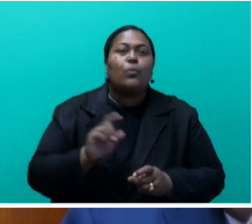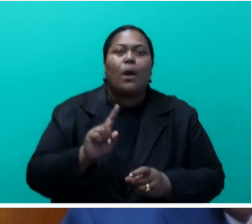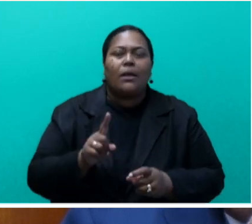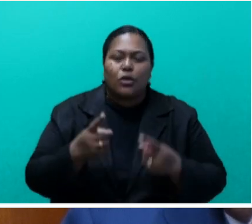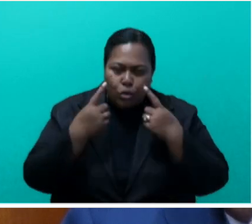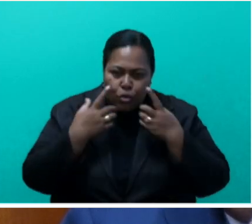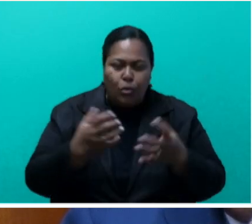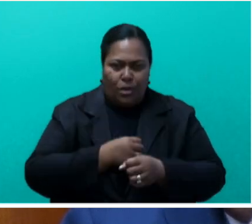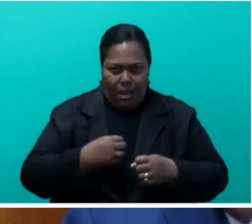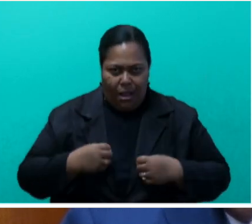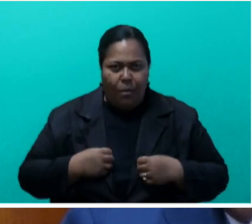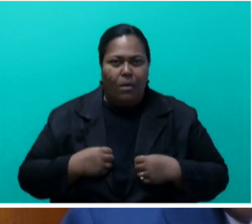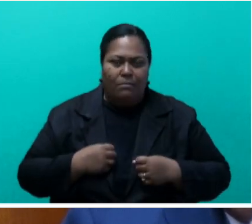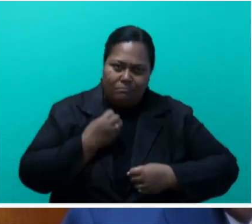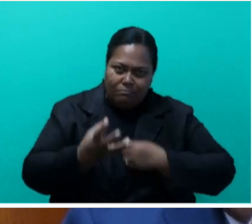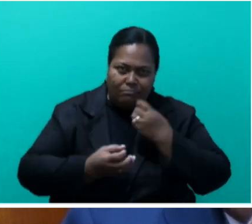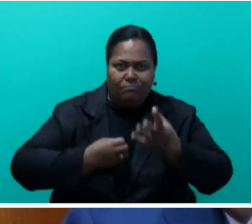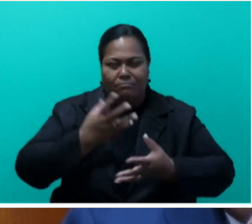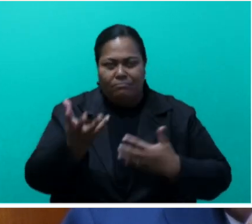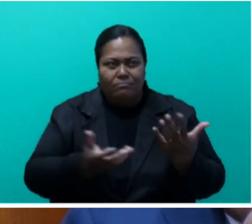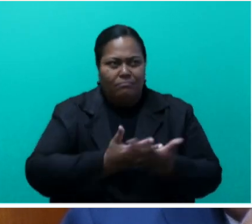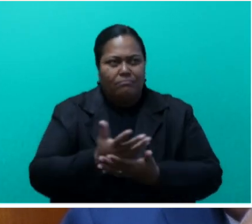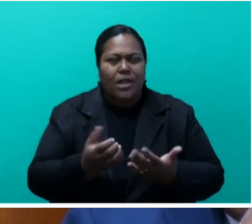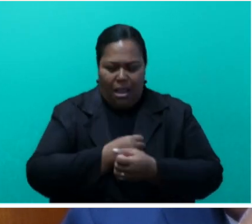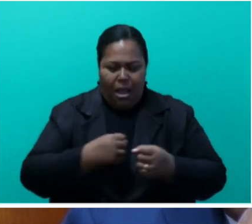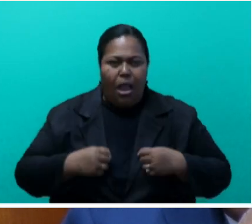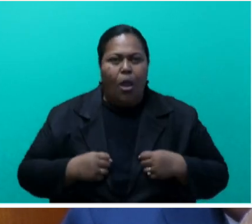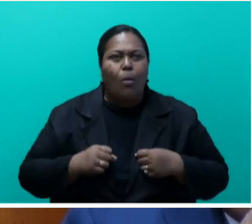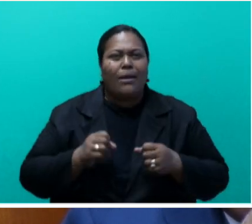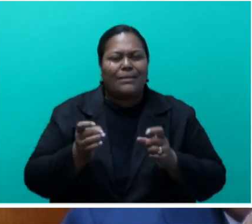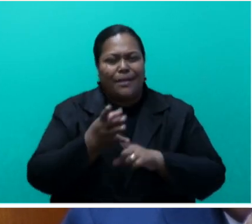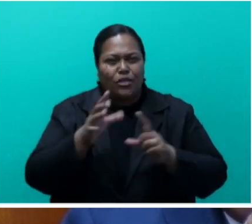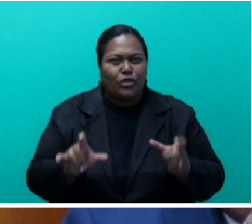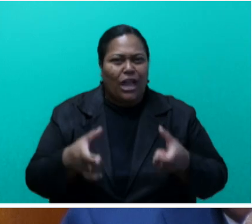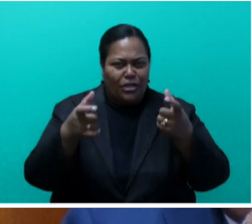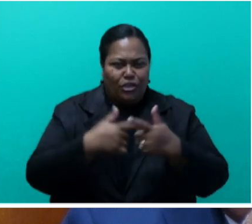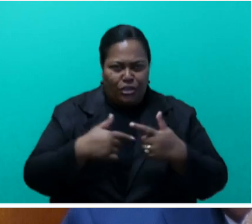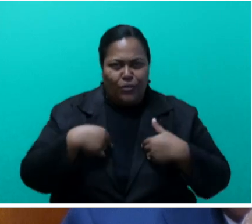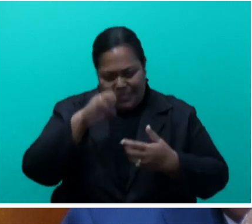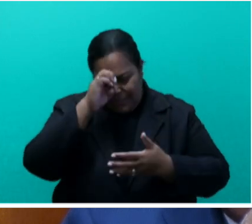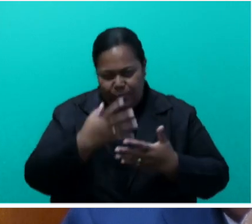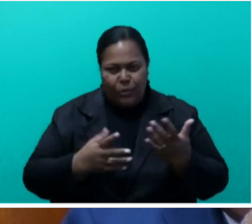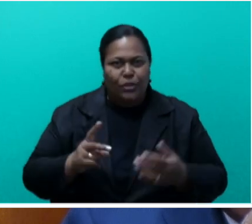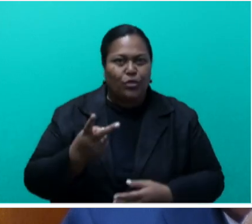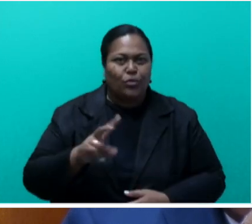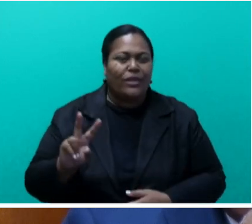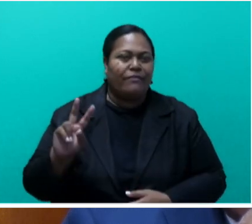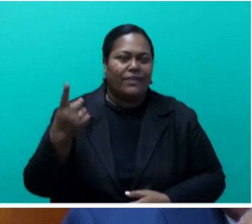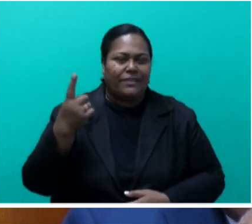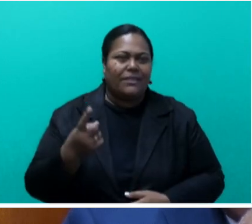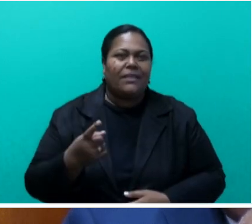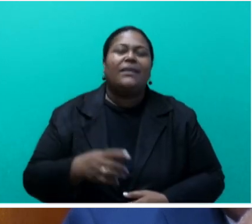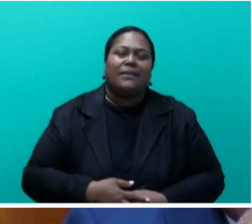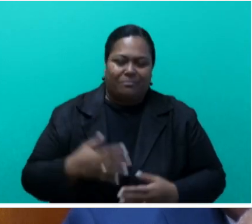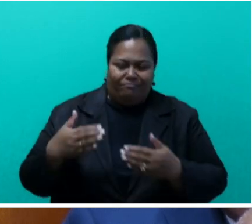far we've come and what are our unique challenges that we now face in the 21st century. In